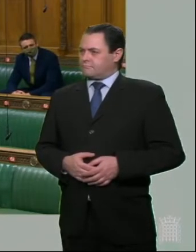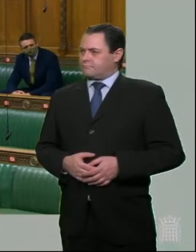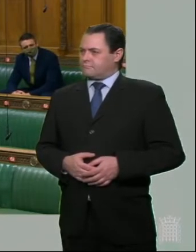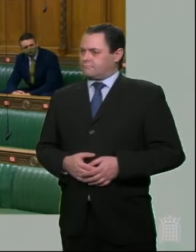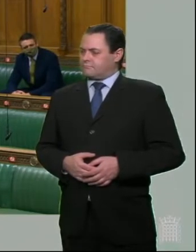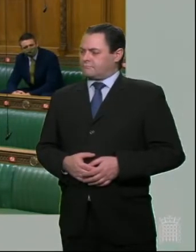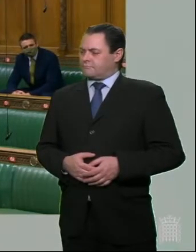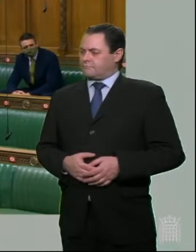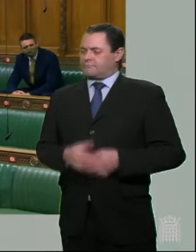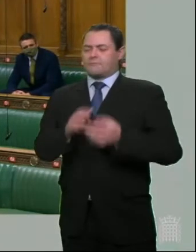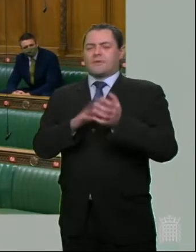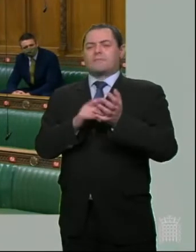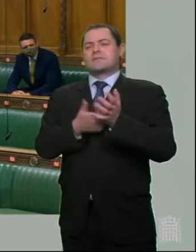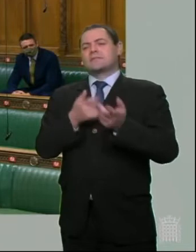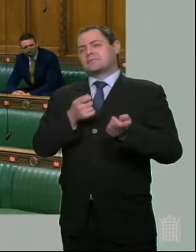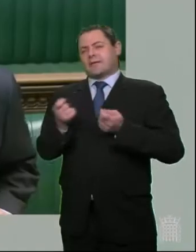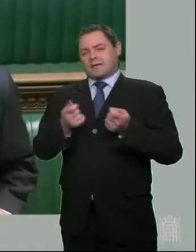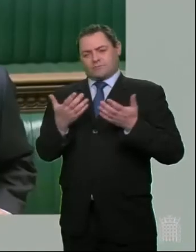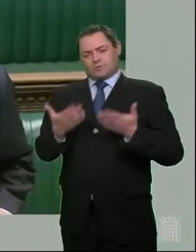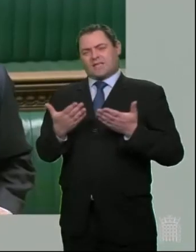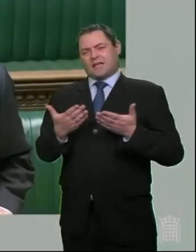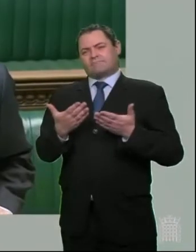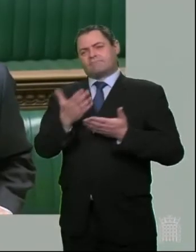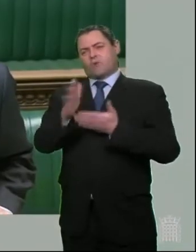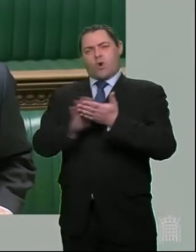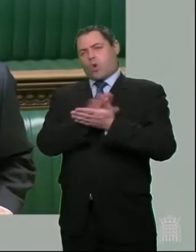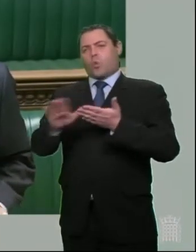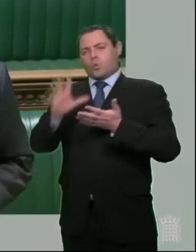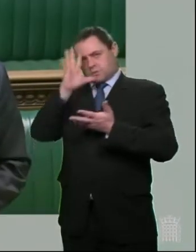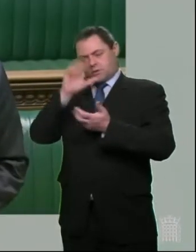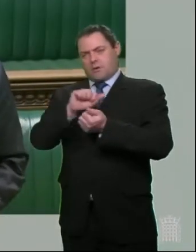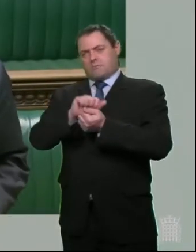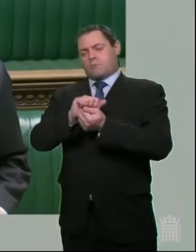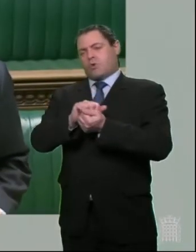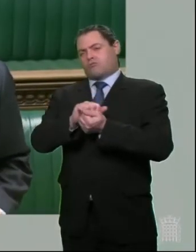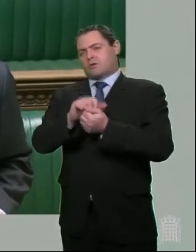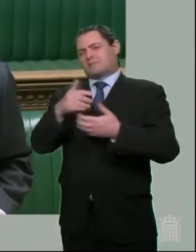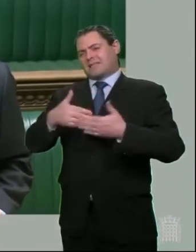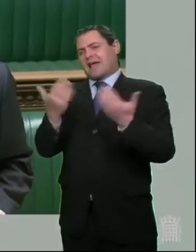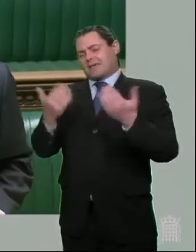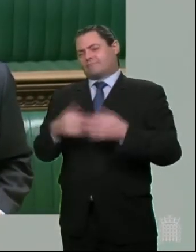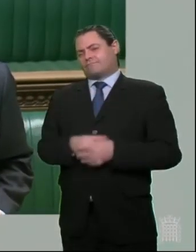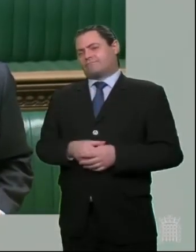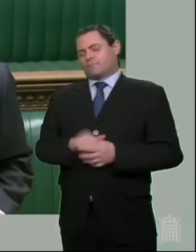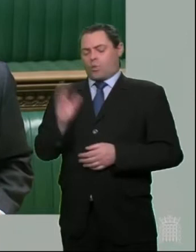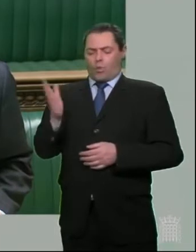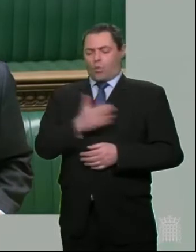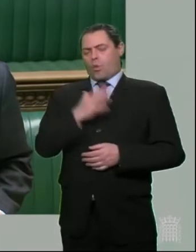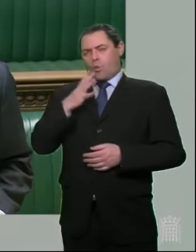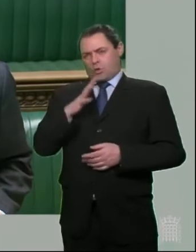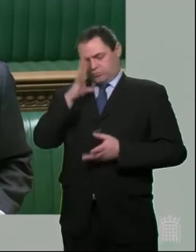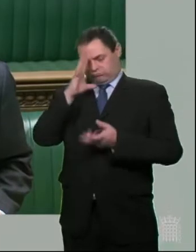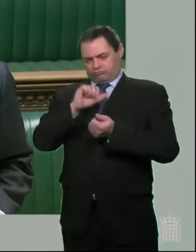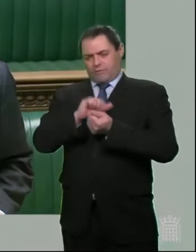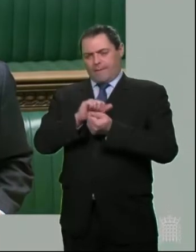Mr. Speaker, today on Holocaust Memorial Day, I know that the whole House will want to join me in solemnly